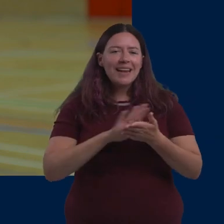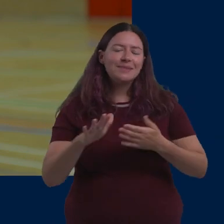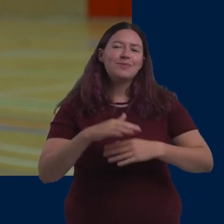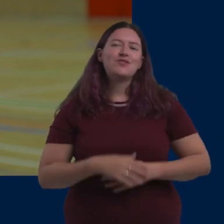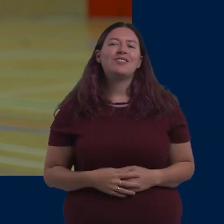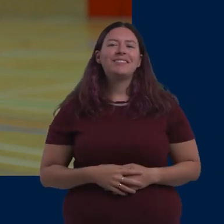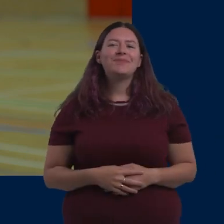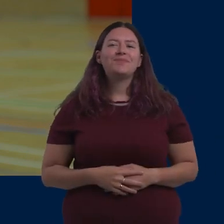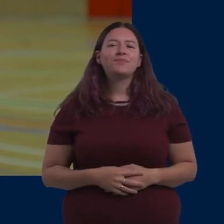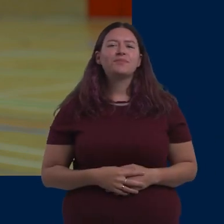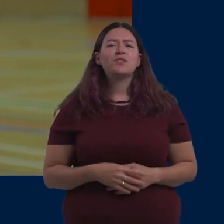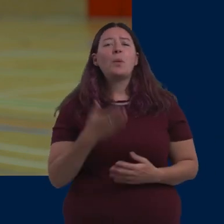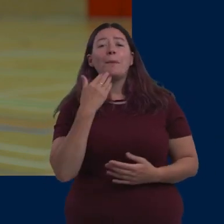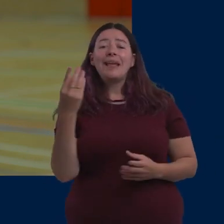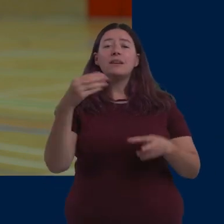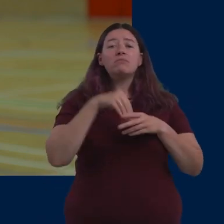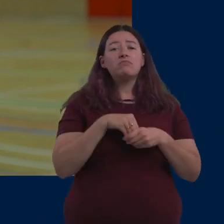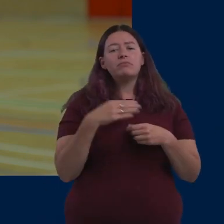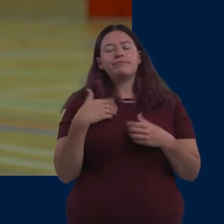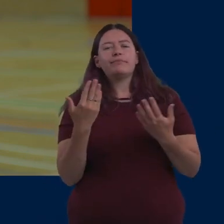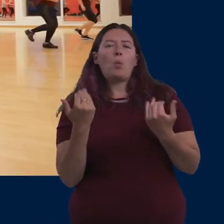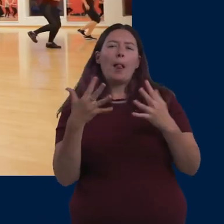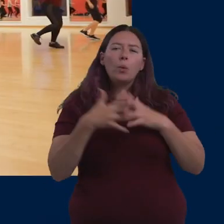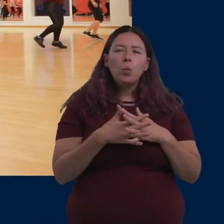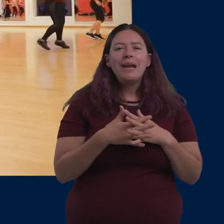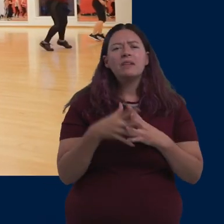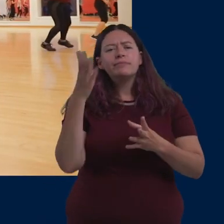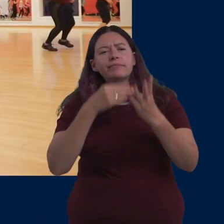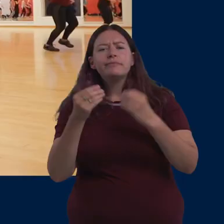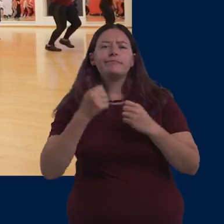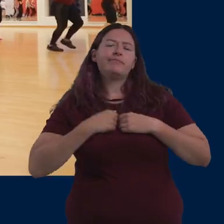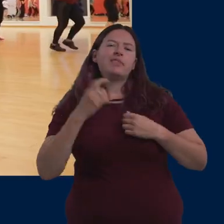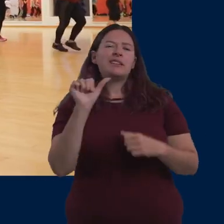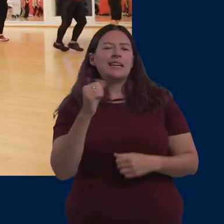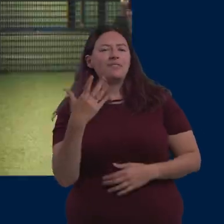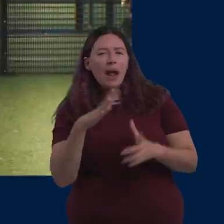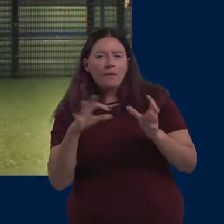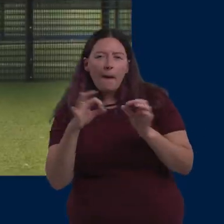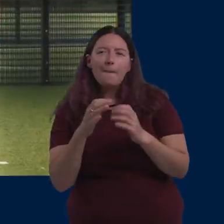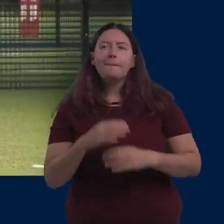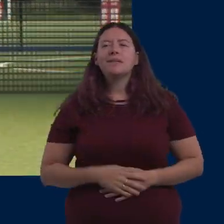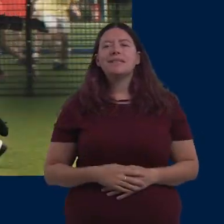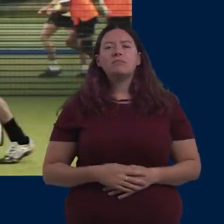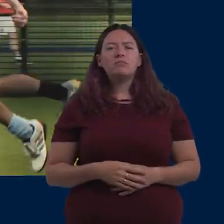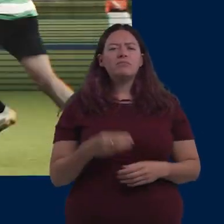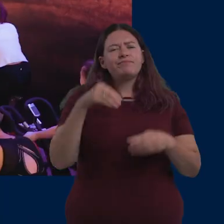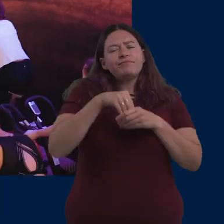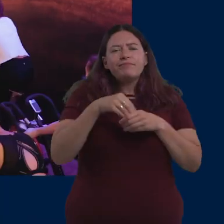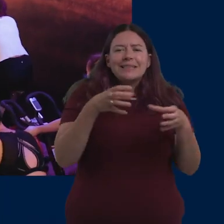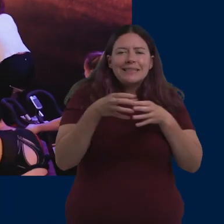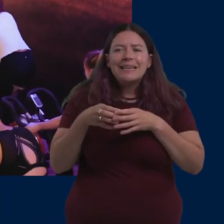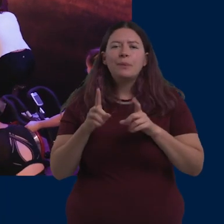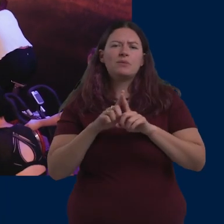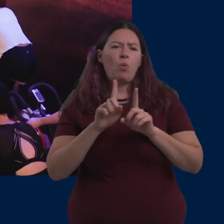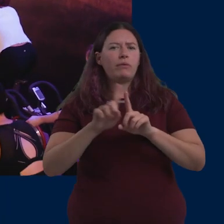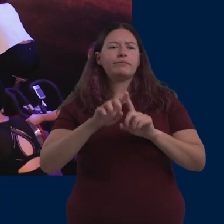Edinburgh. Please join us at our events and Welcome Week to learn more about our 65 sports clubs, intramural teams, and